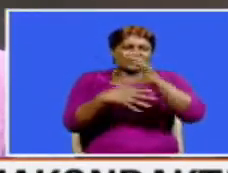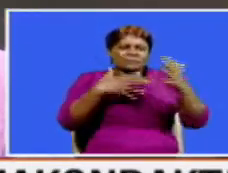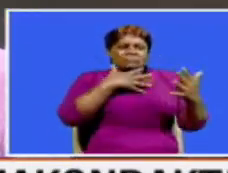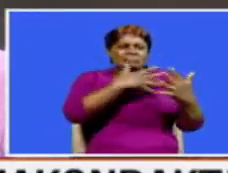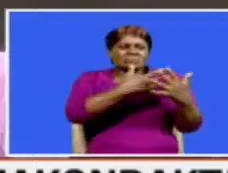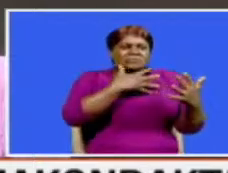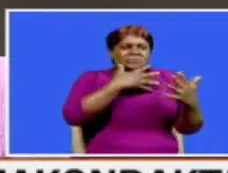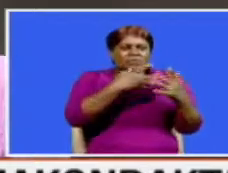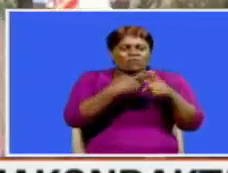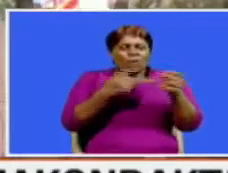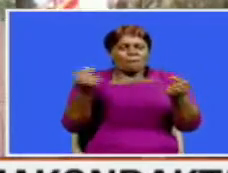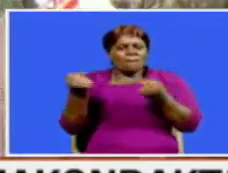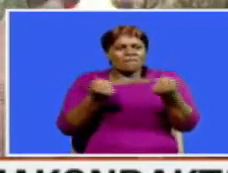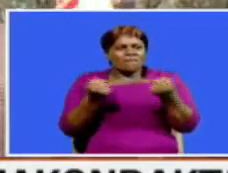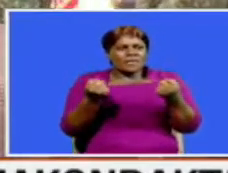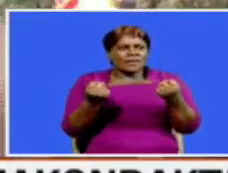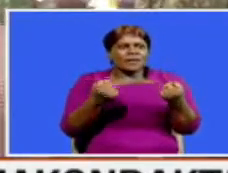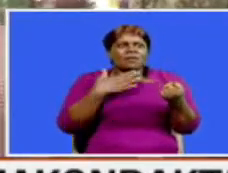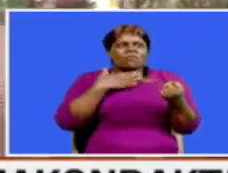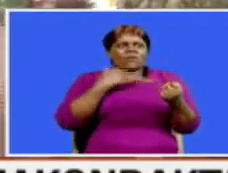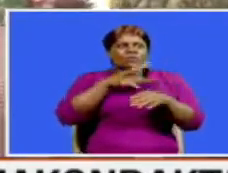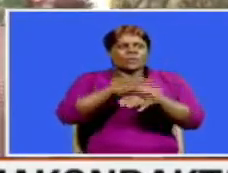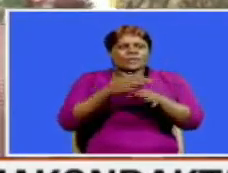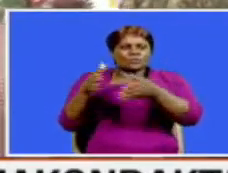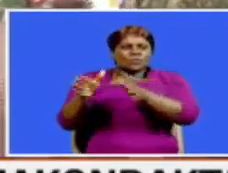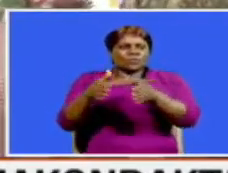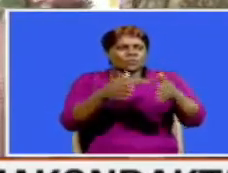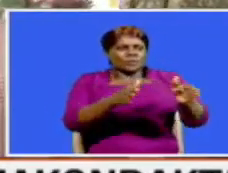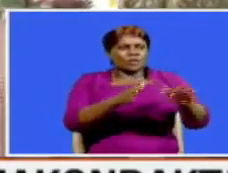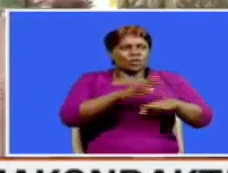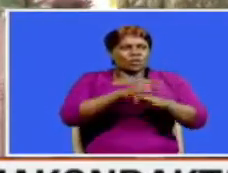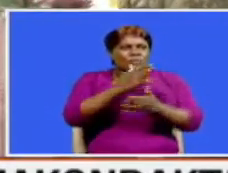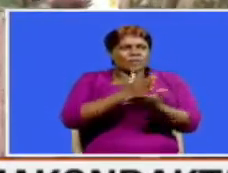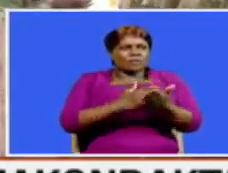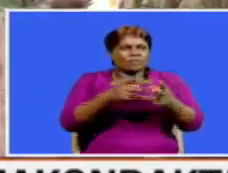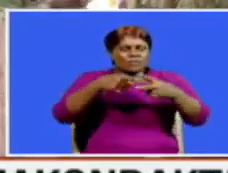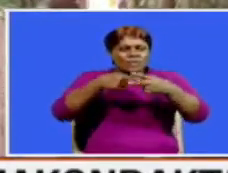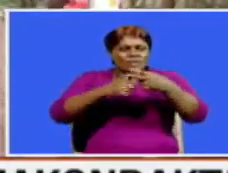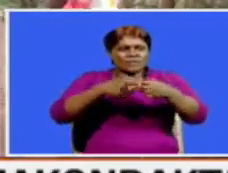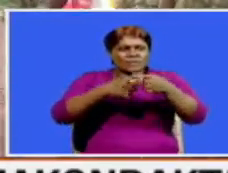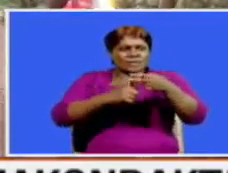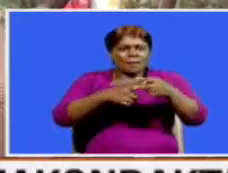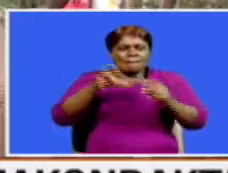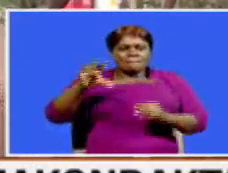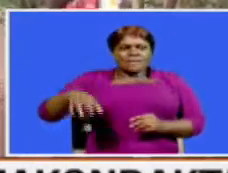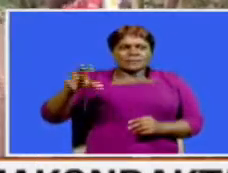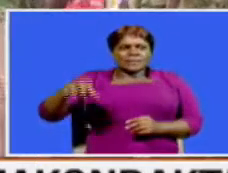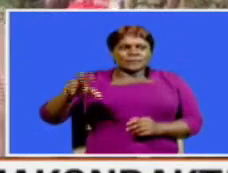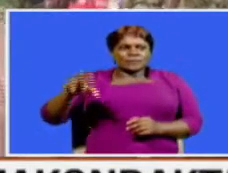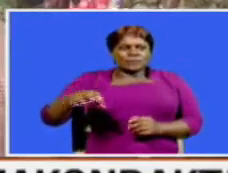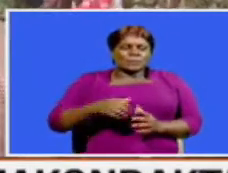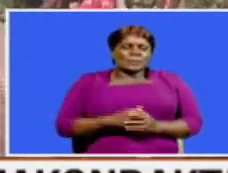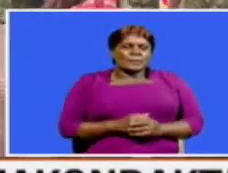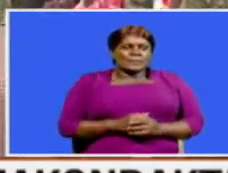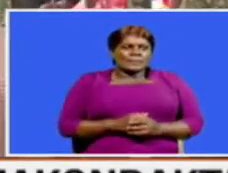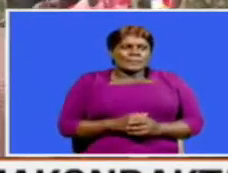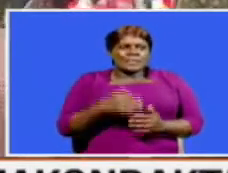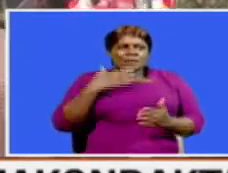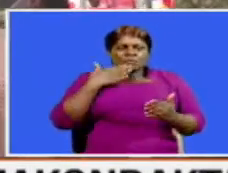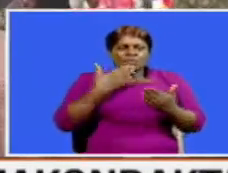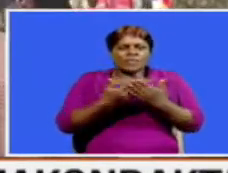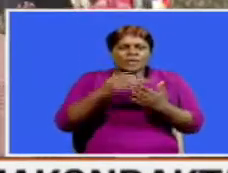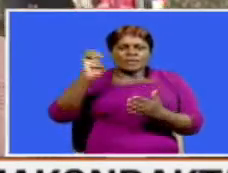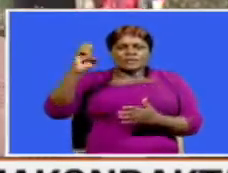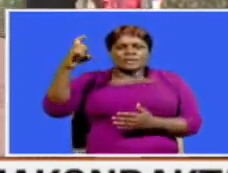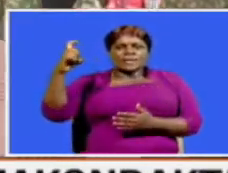gases from the cars. So I want to take this opportunity on behalf of the industry, our matatu industry, to thank Her